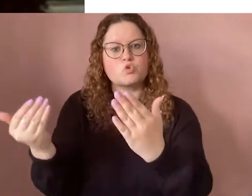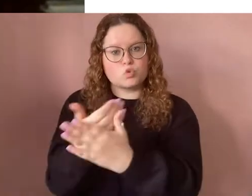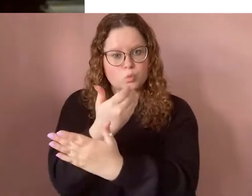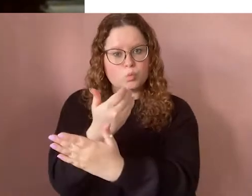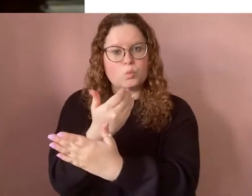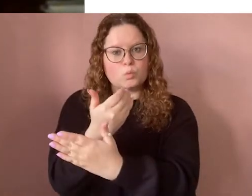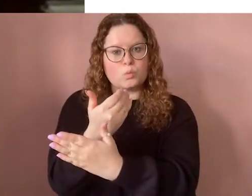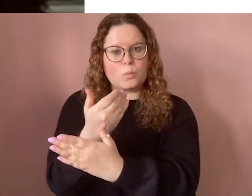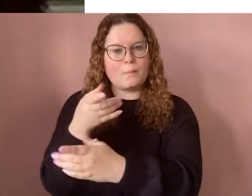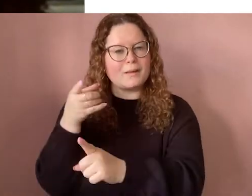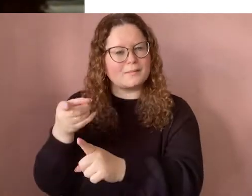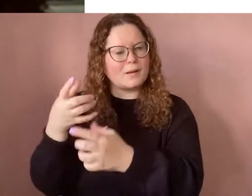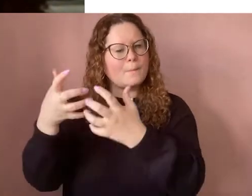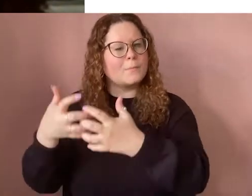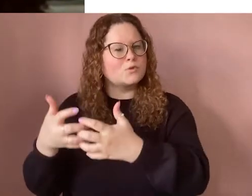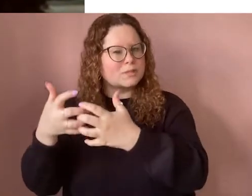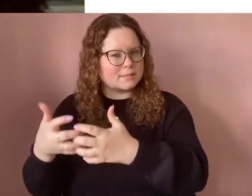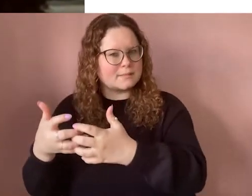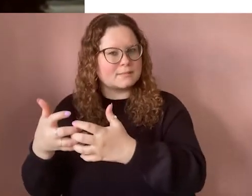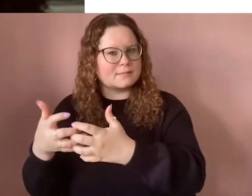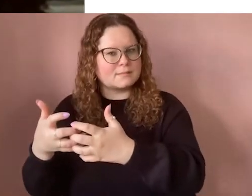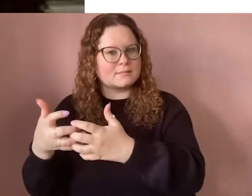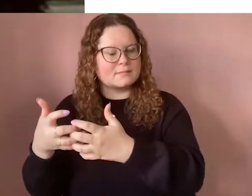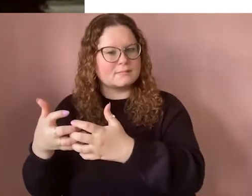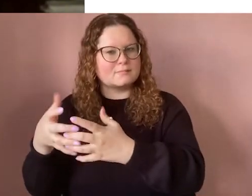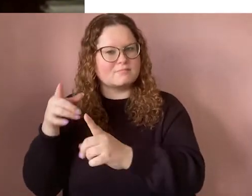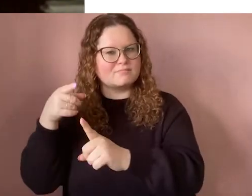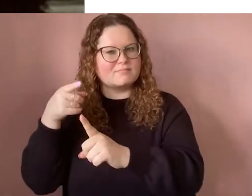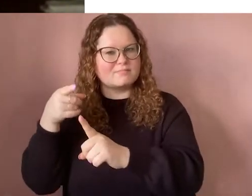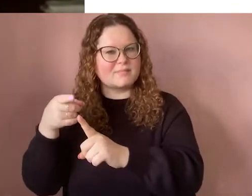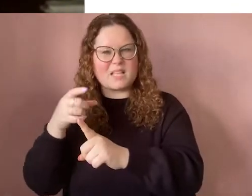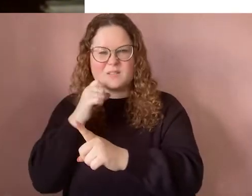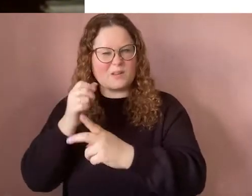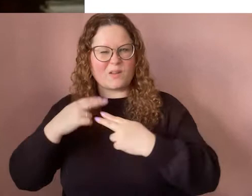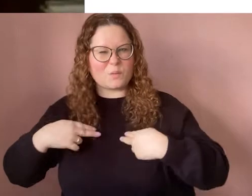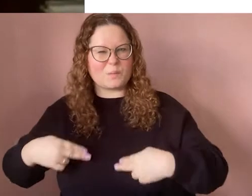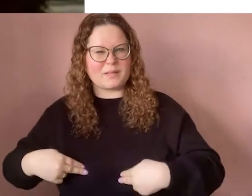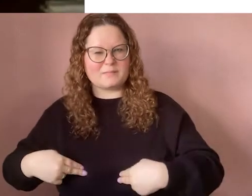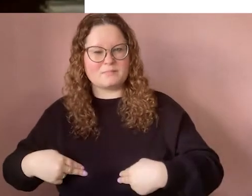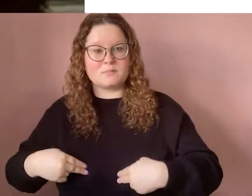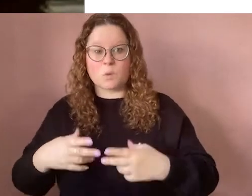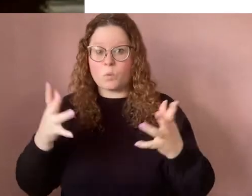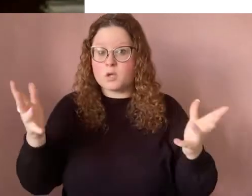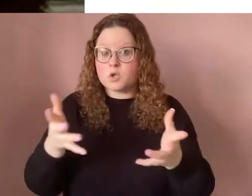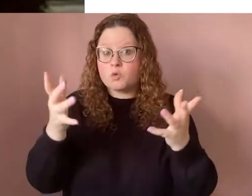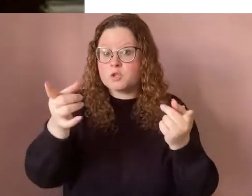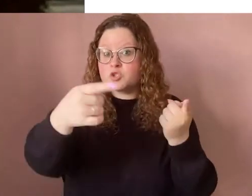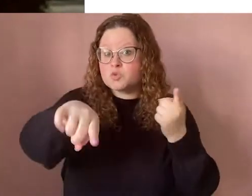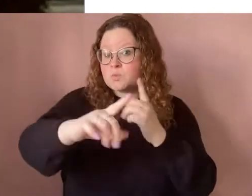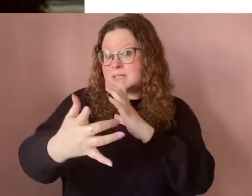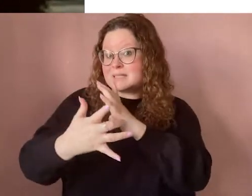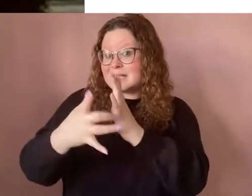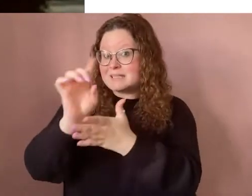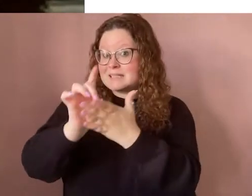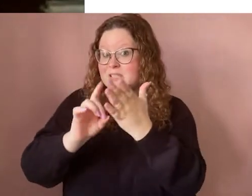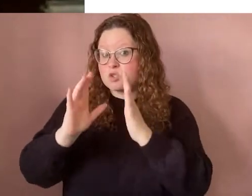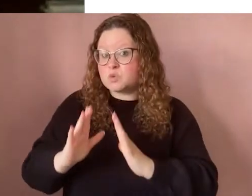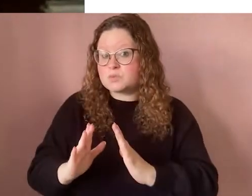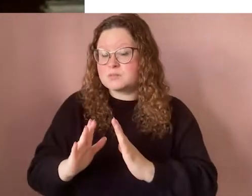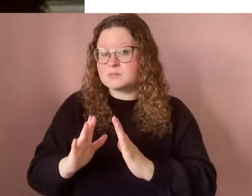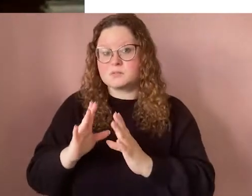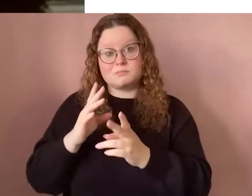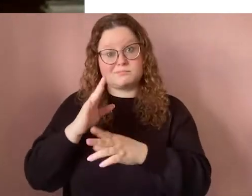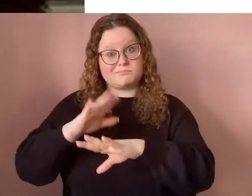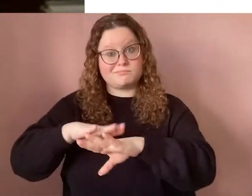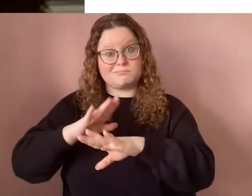not people. And I encourage those in the technology design business to be very careful about the